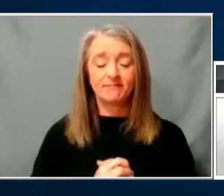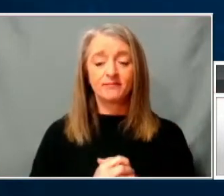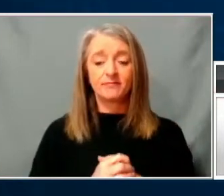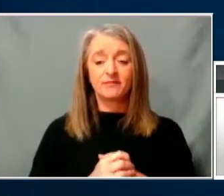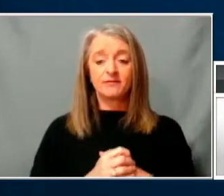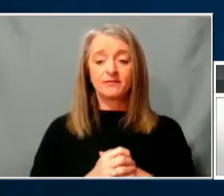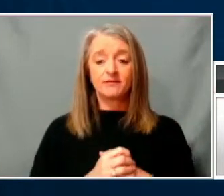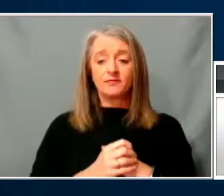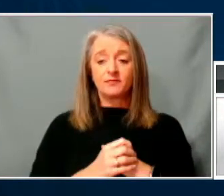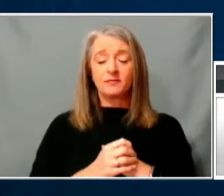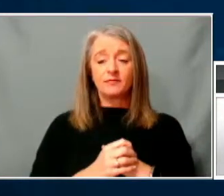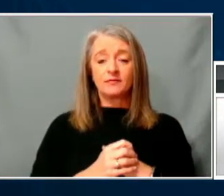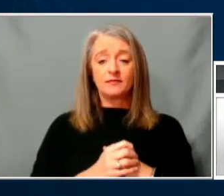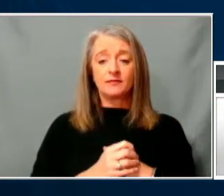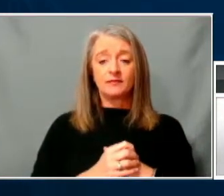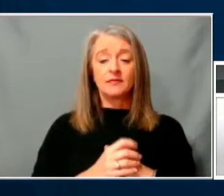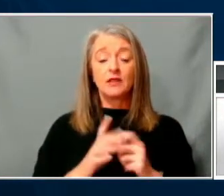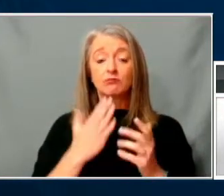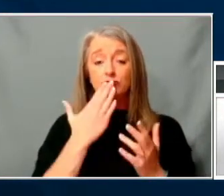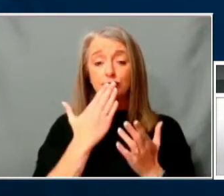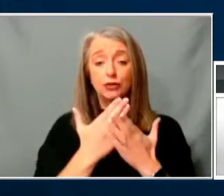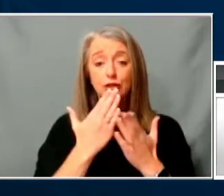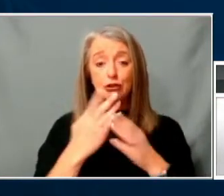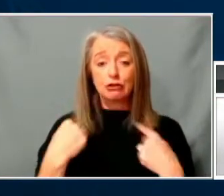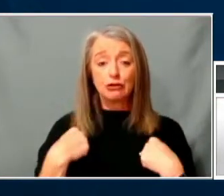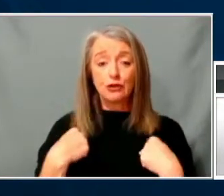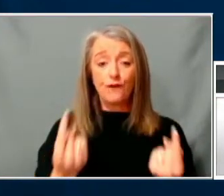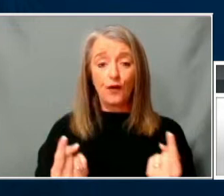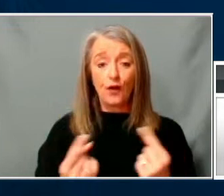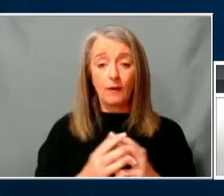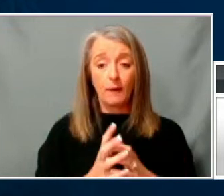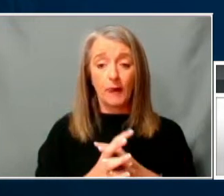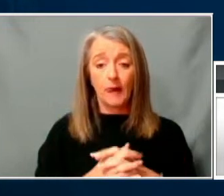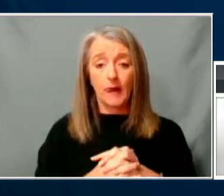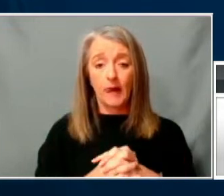The recovery, it's been going good so far.